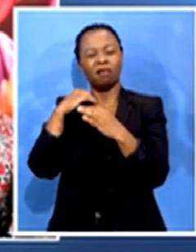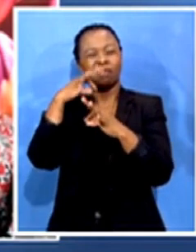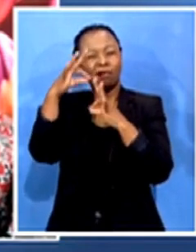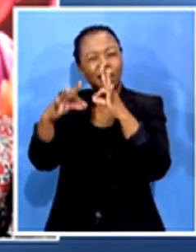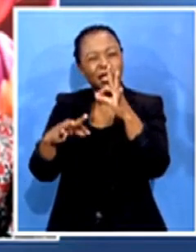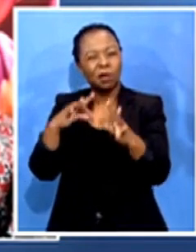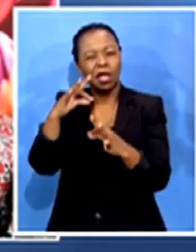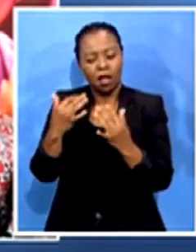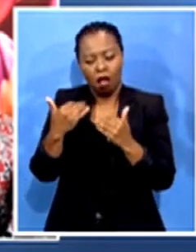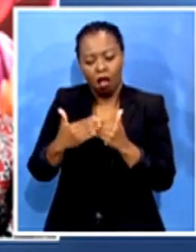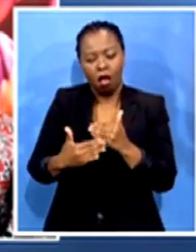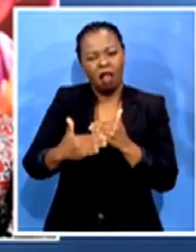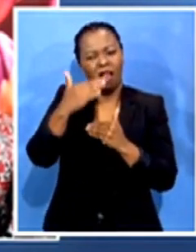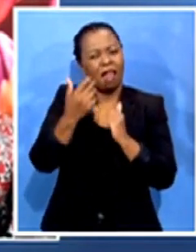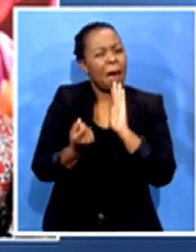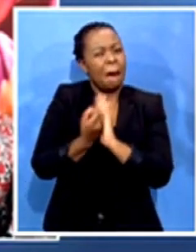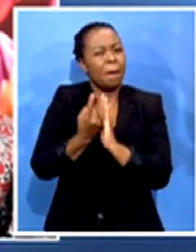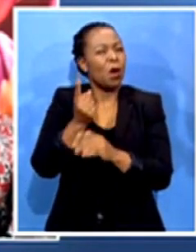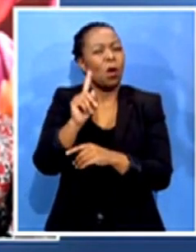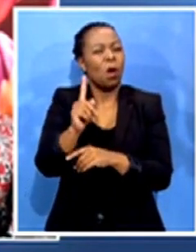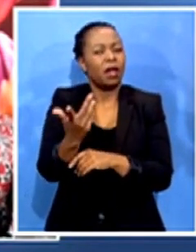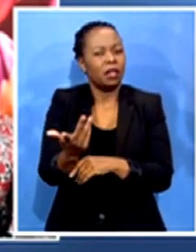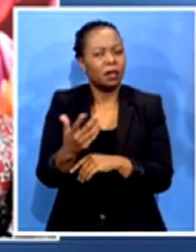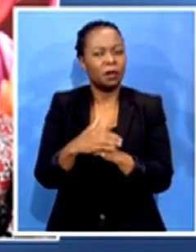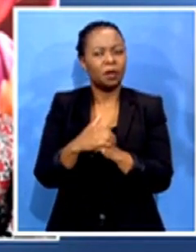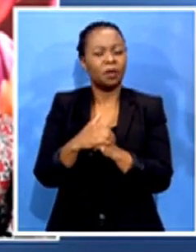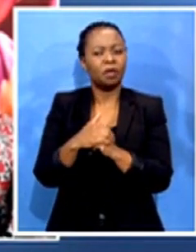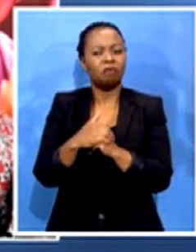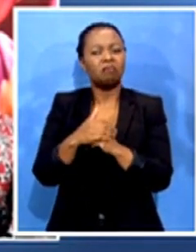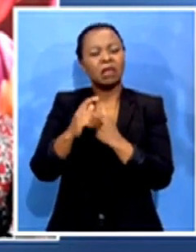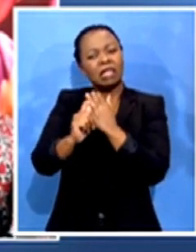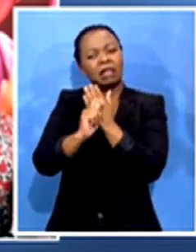terms of these temporary allotments?